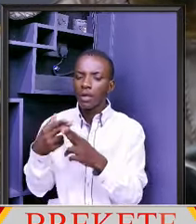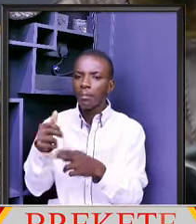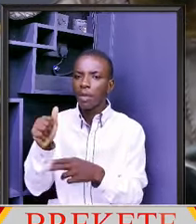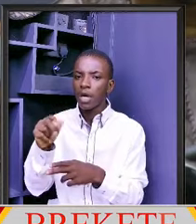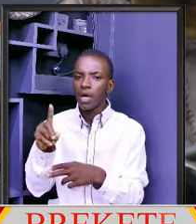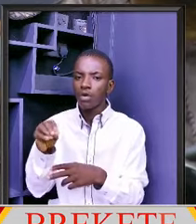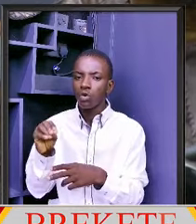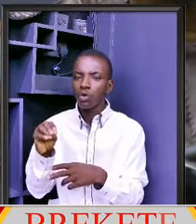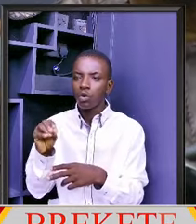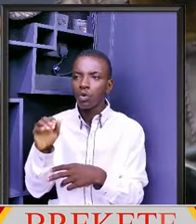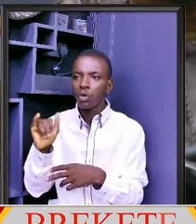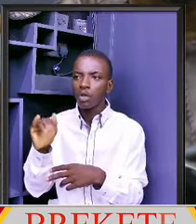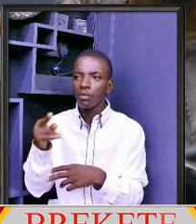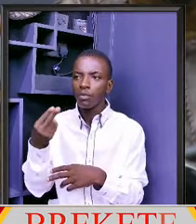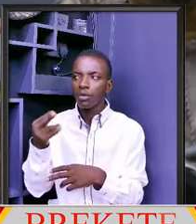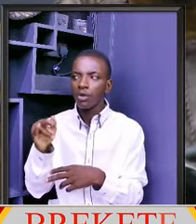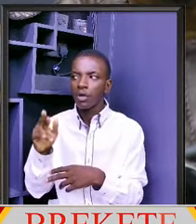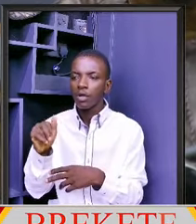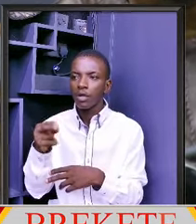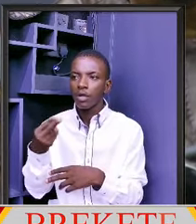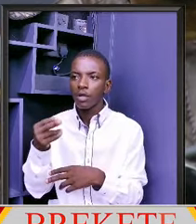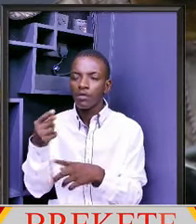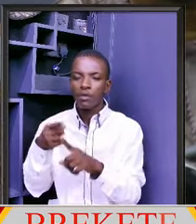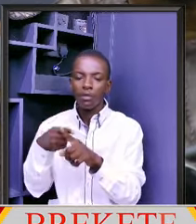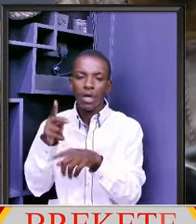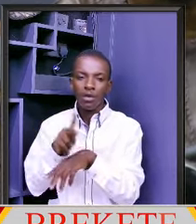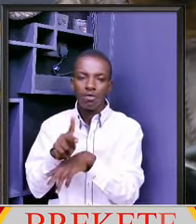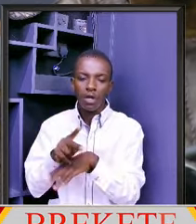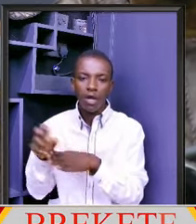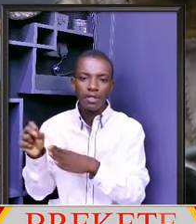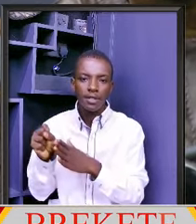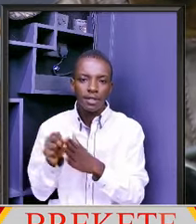Mm-hmm. From which state? Ado Ibrahim from Kaduna. Mm-hmm.